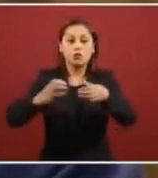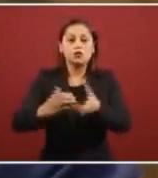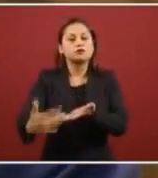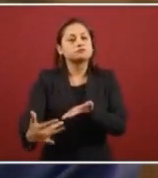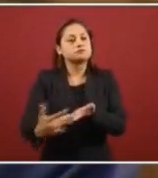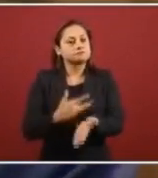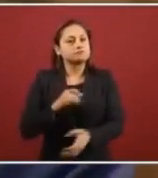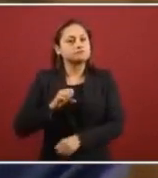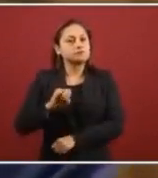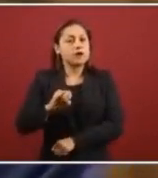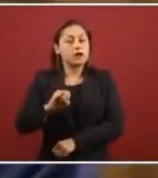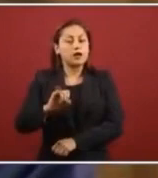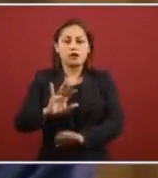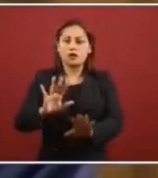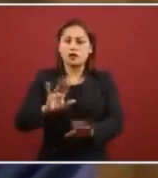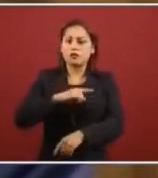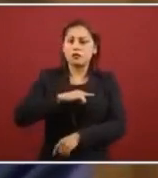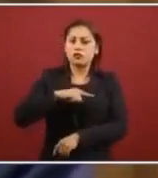community